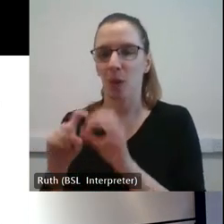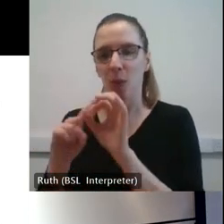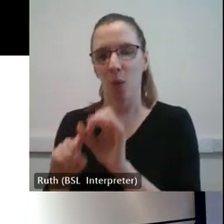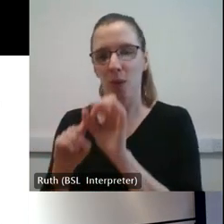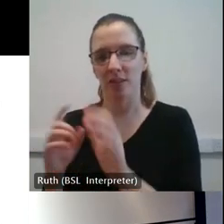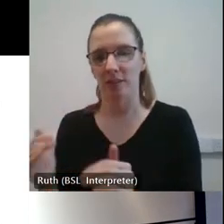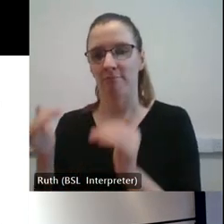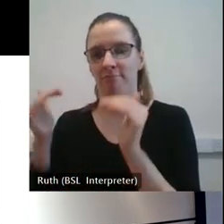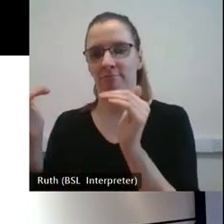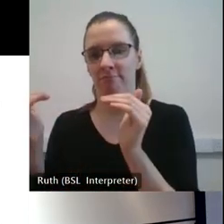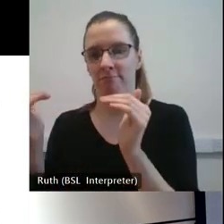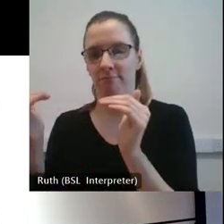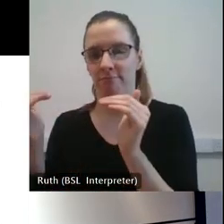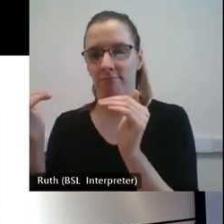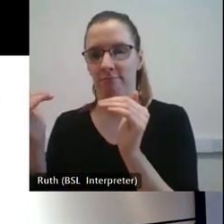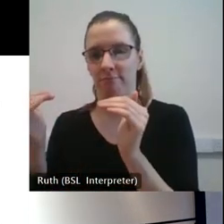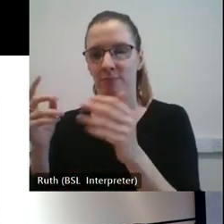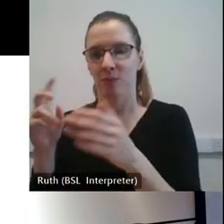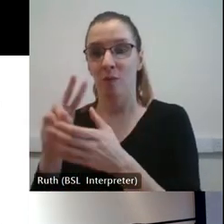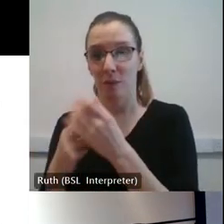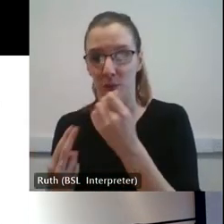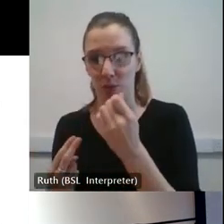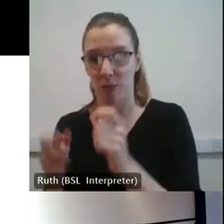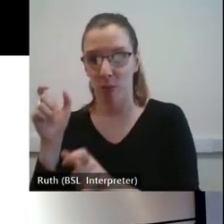of multilingual